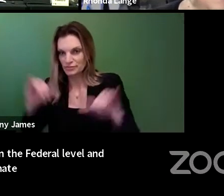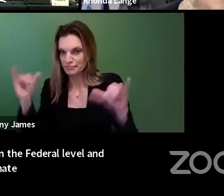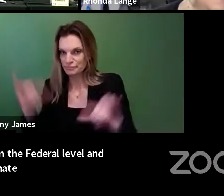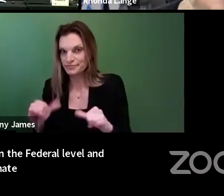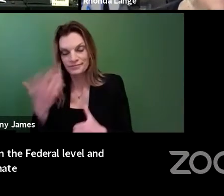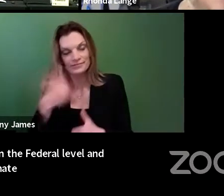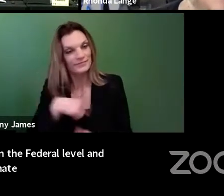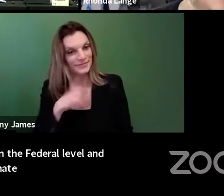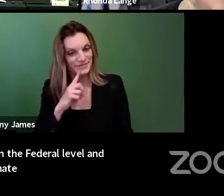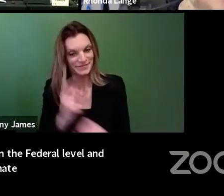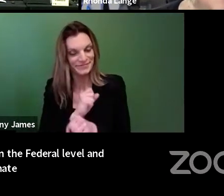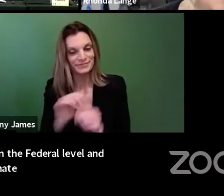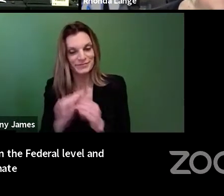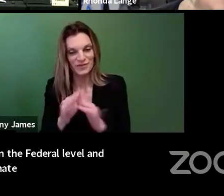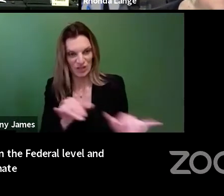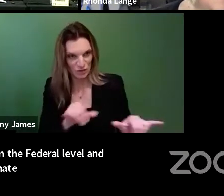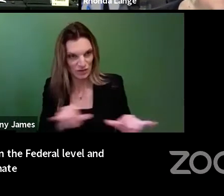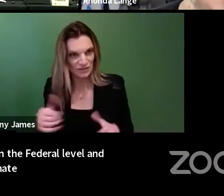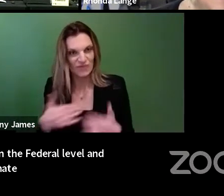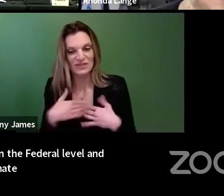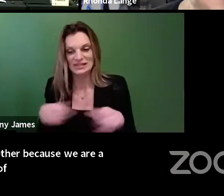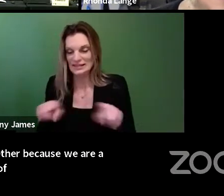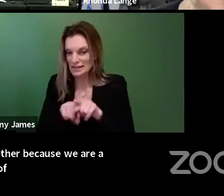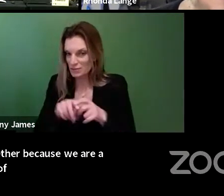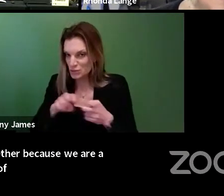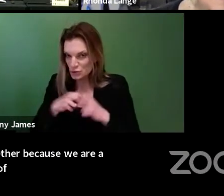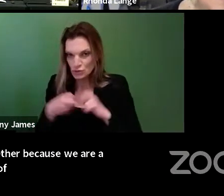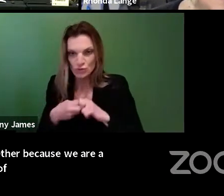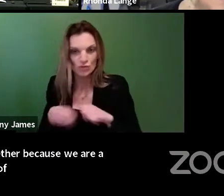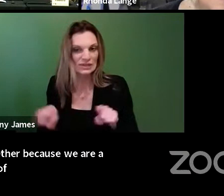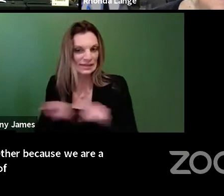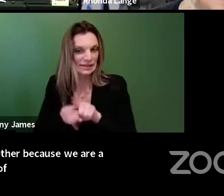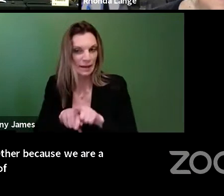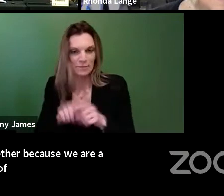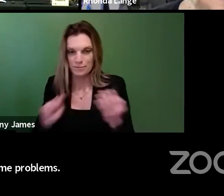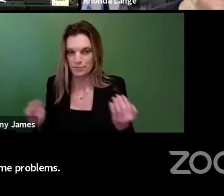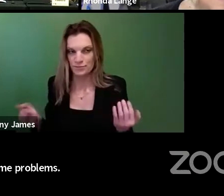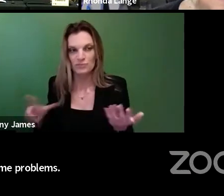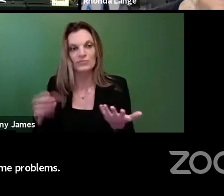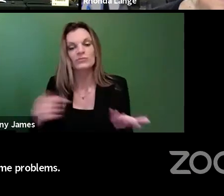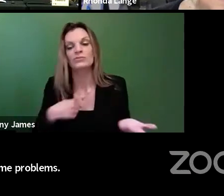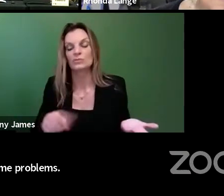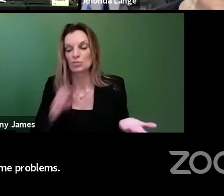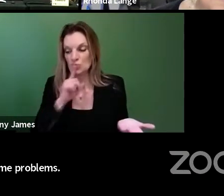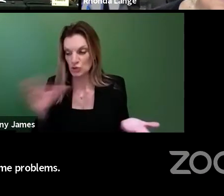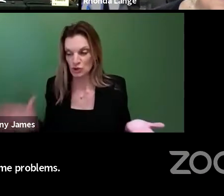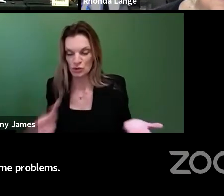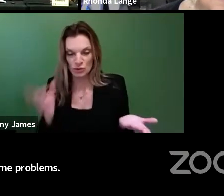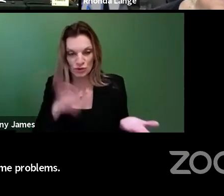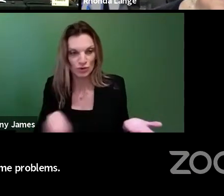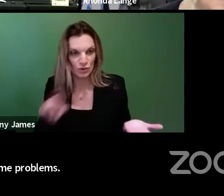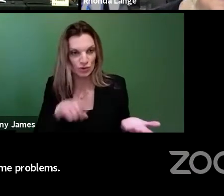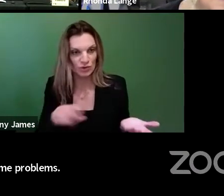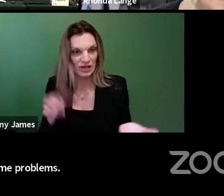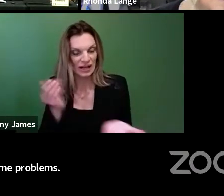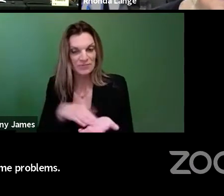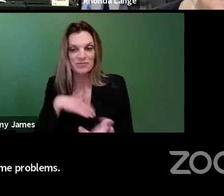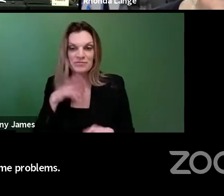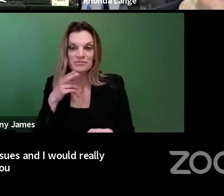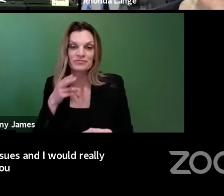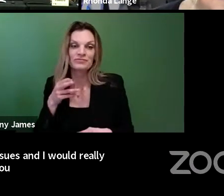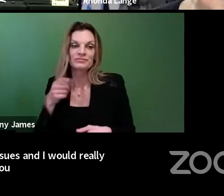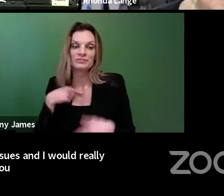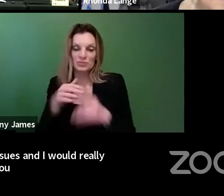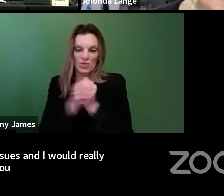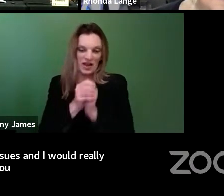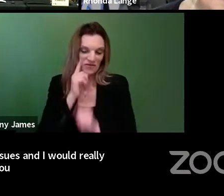we are a community of interest. We have the same problems. We deal with some of the same issues. And I would really encourage you in that. And once again, I'll be praying